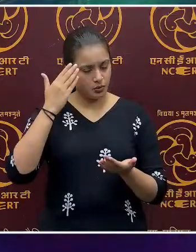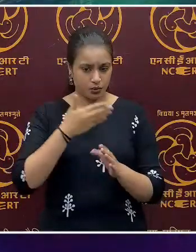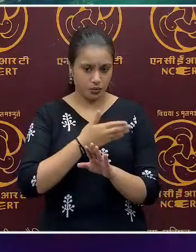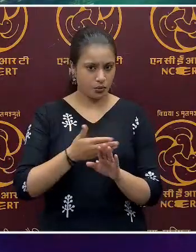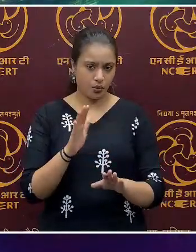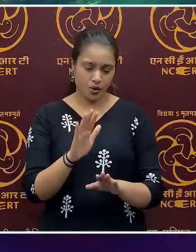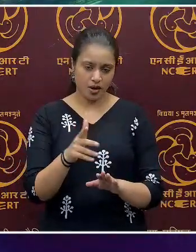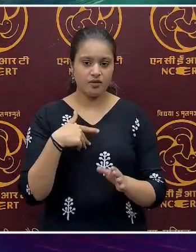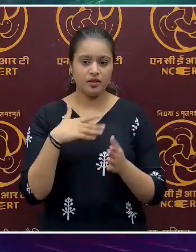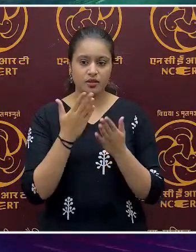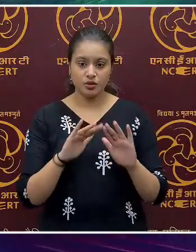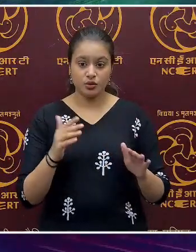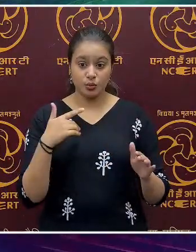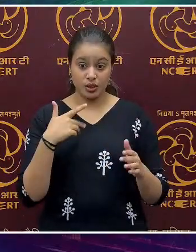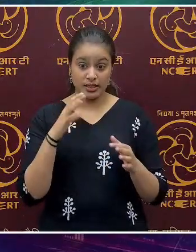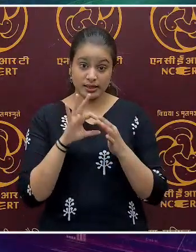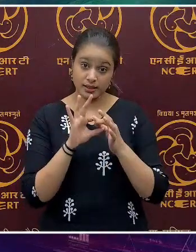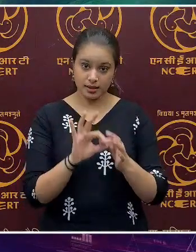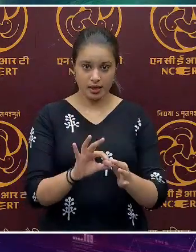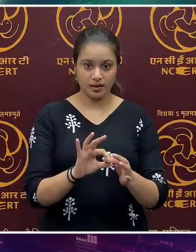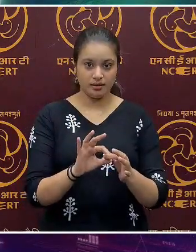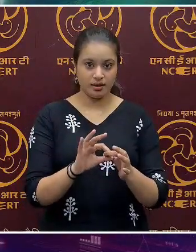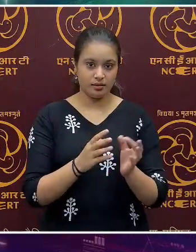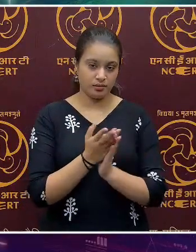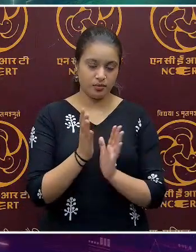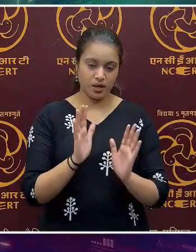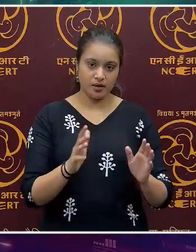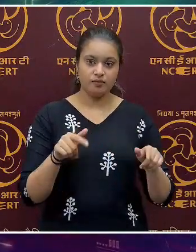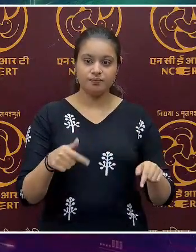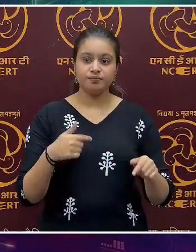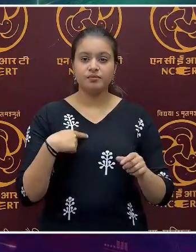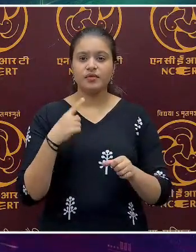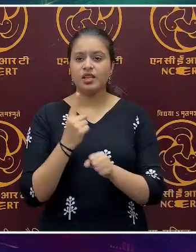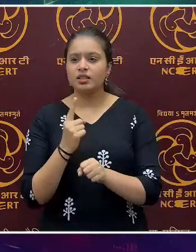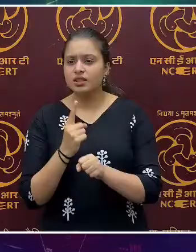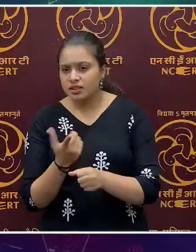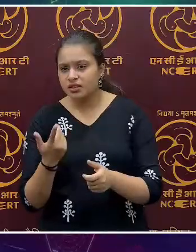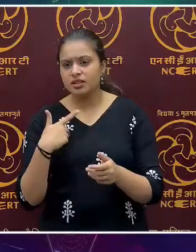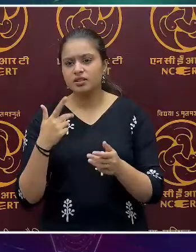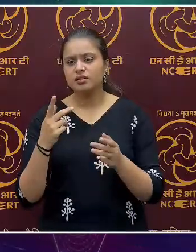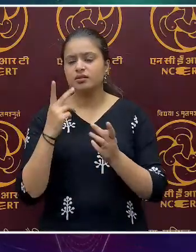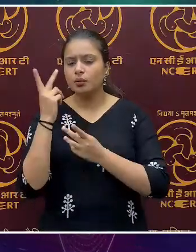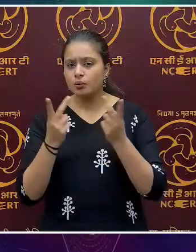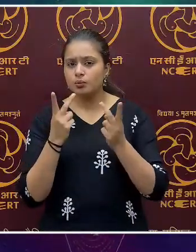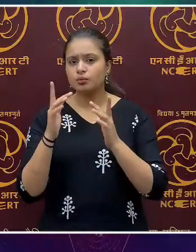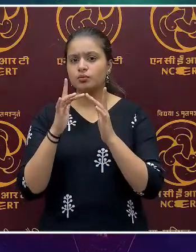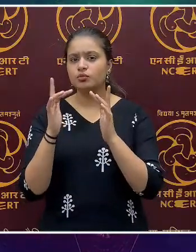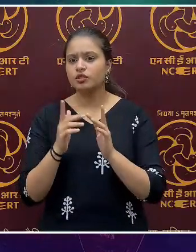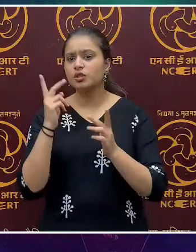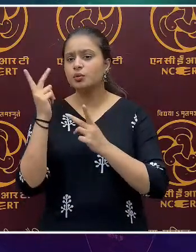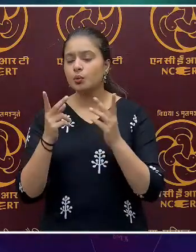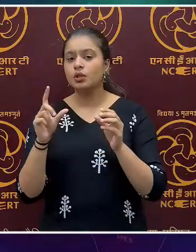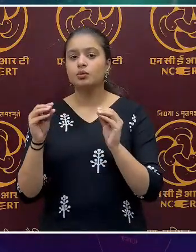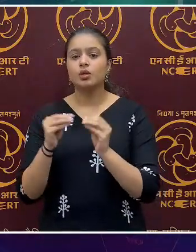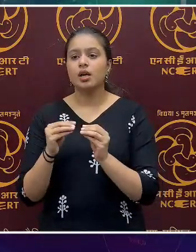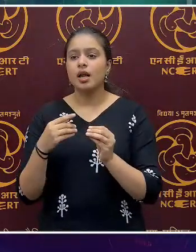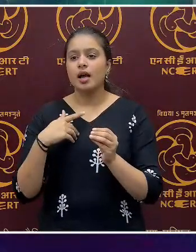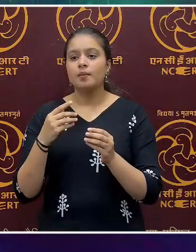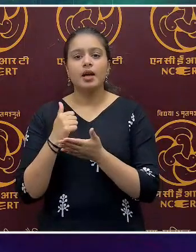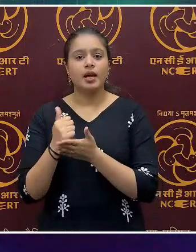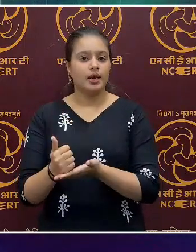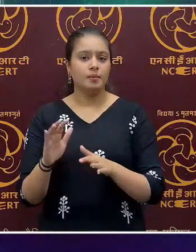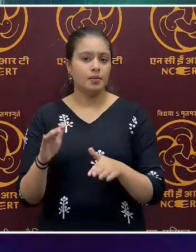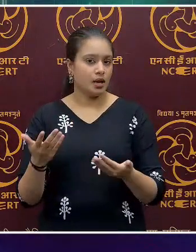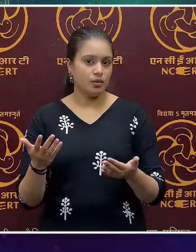it's a student-centric platform, right? Yes. So what about the teachers? How virtual labs can be helpful for teachers, sir? Yeah. So